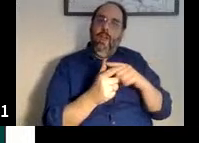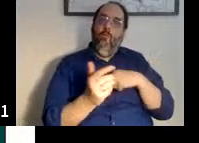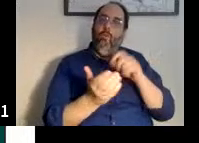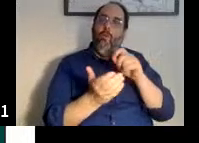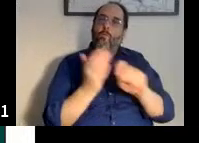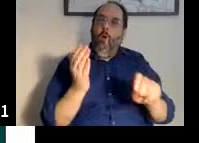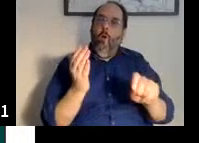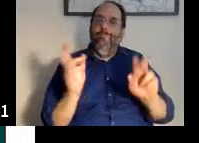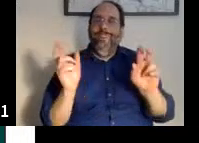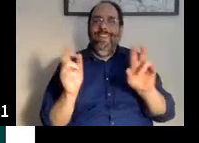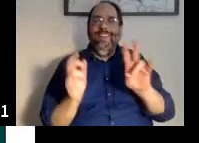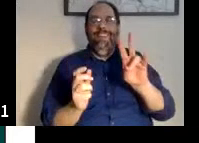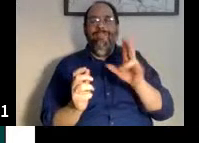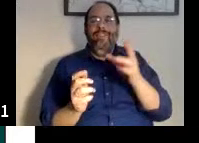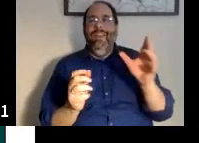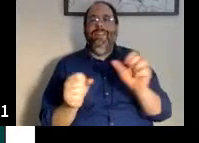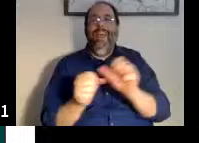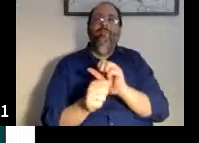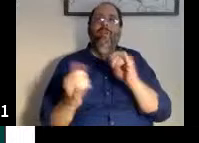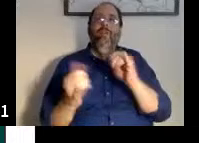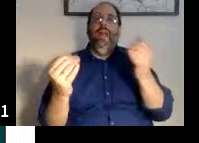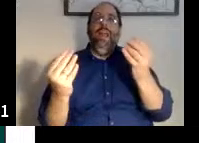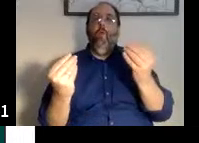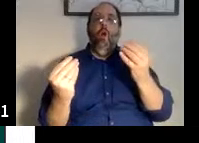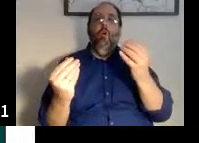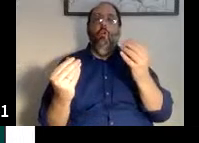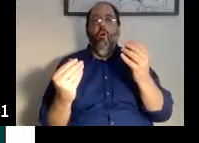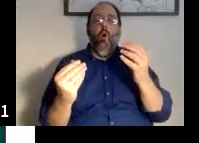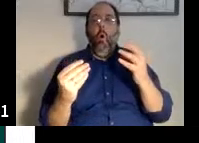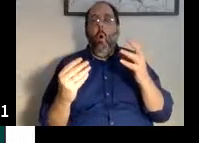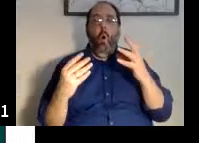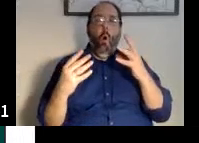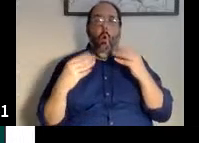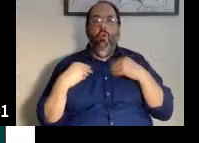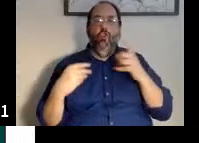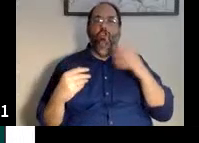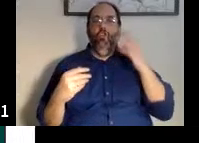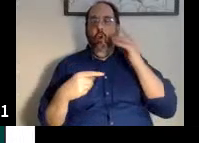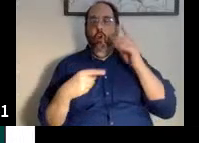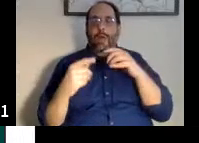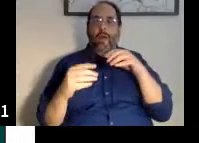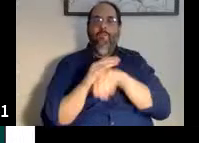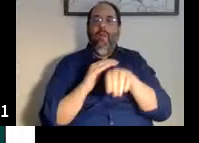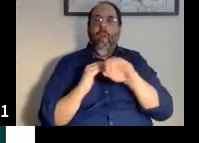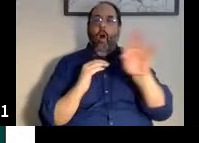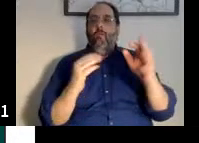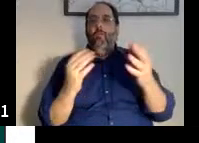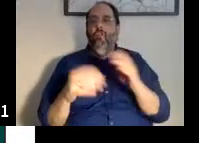7 things every playground owner should know about the accessibility of their playground surface.